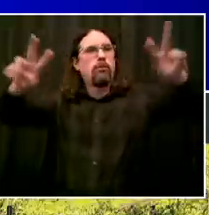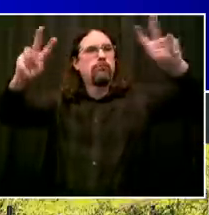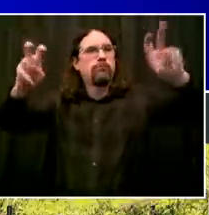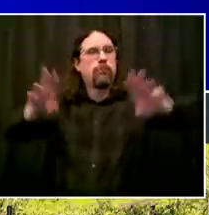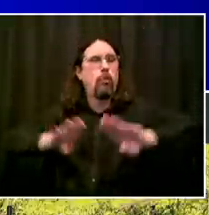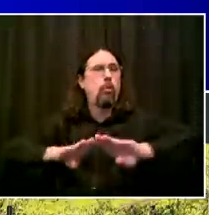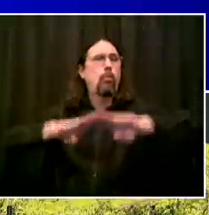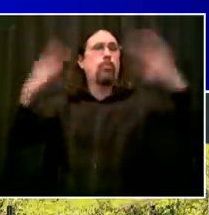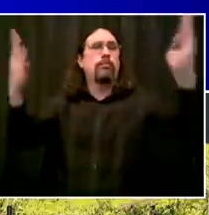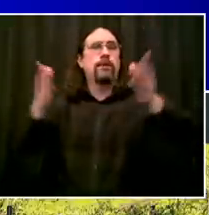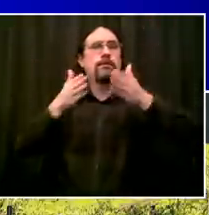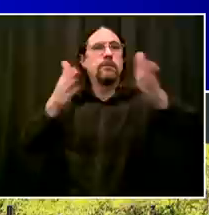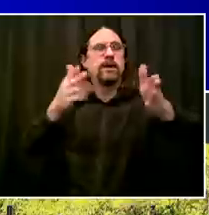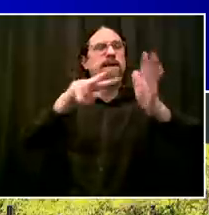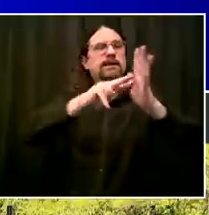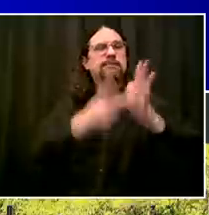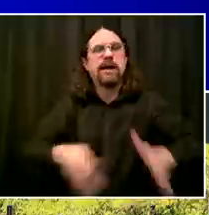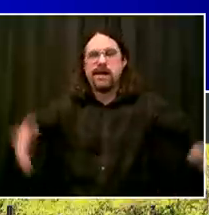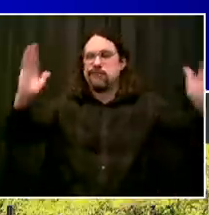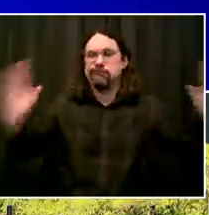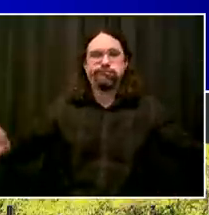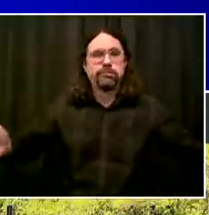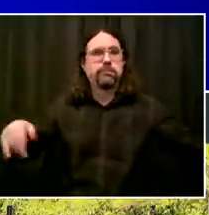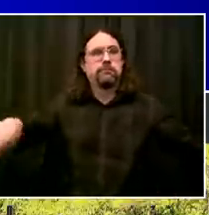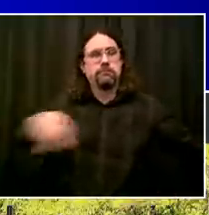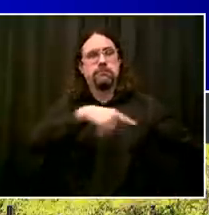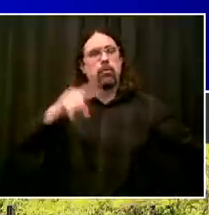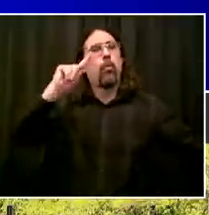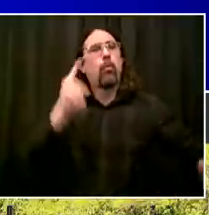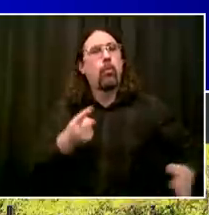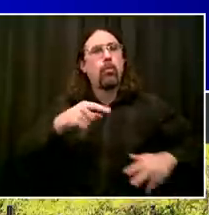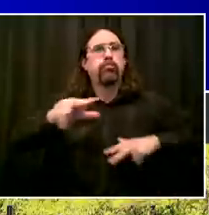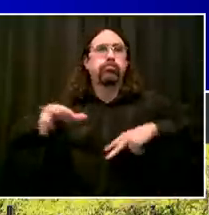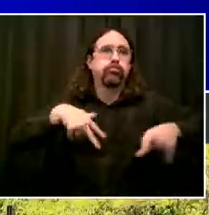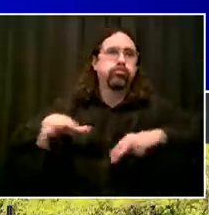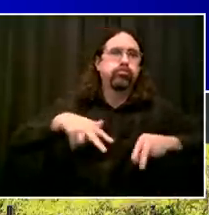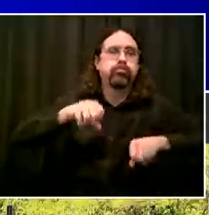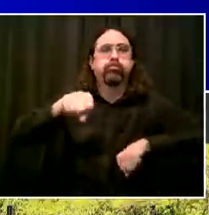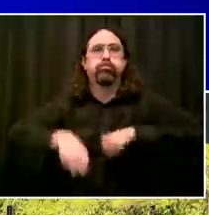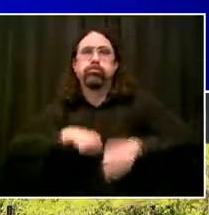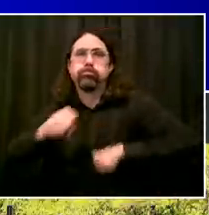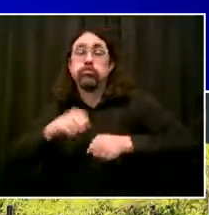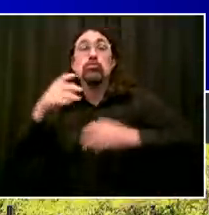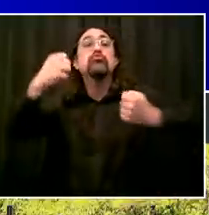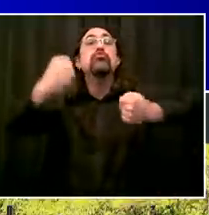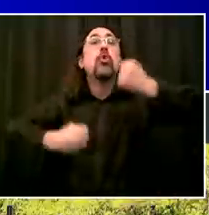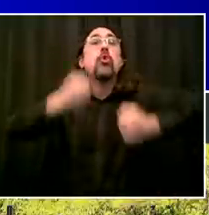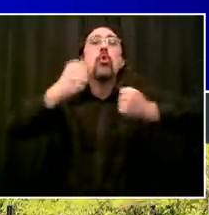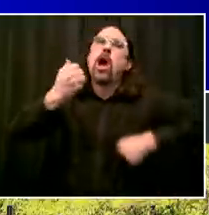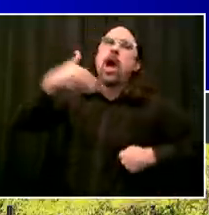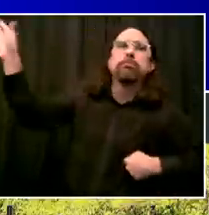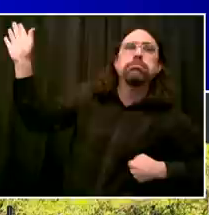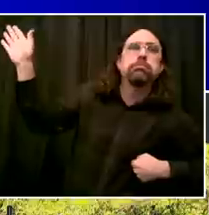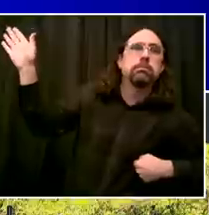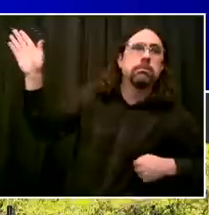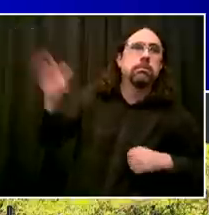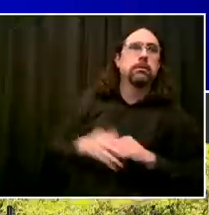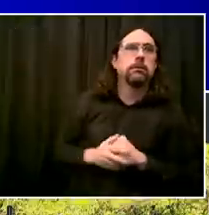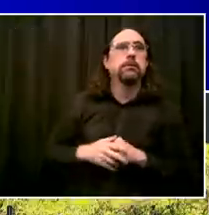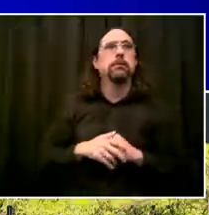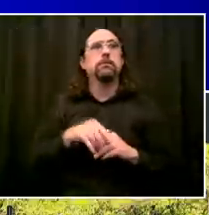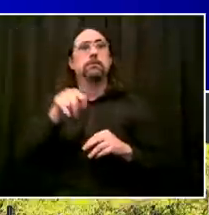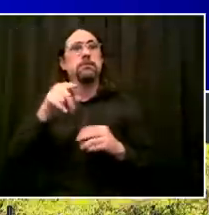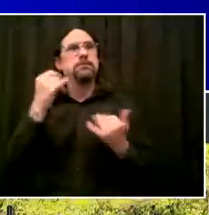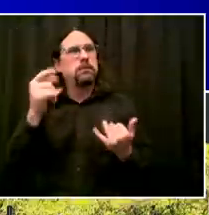personnel levels it had before the coronavirus. Now we have that sweet spot where we can do the open streets, keep them safe, make sure there's enforcement